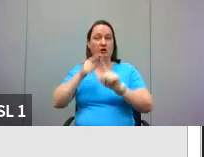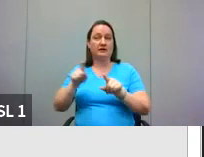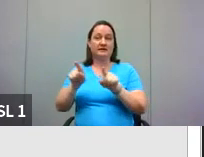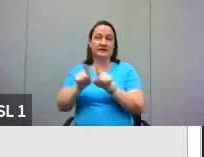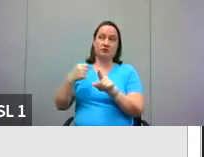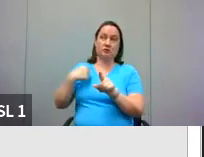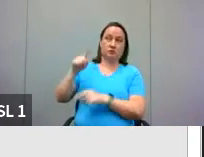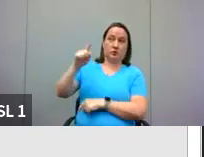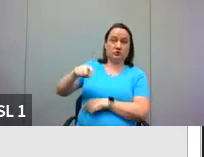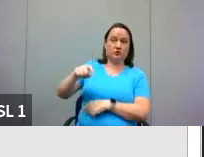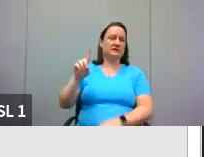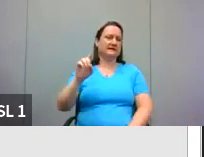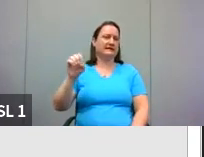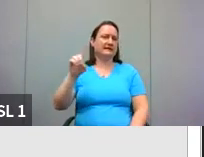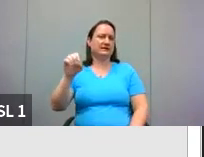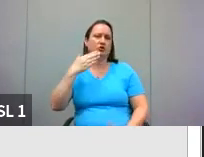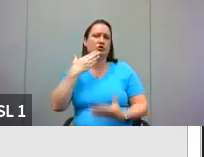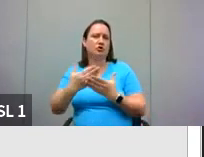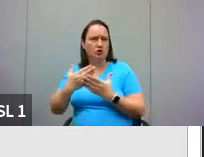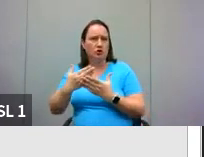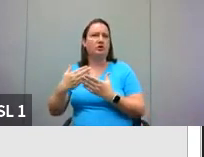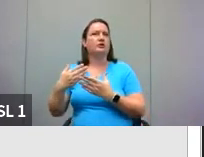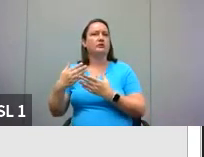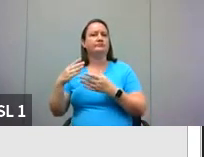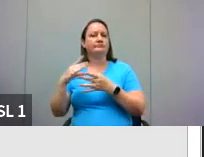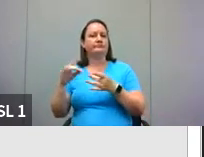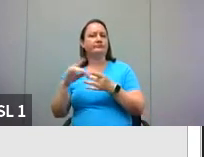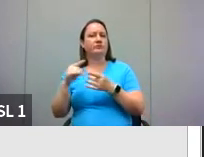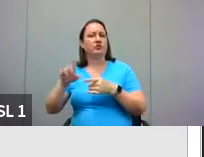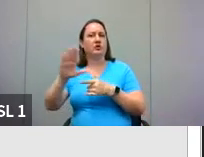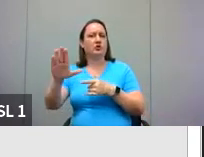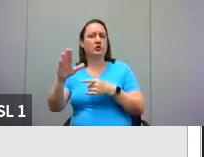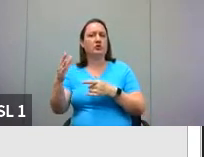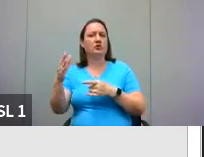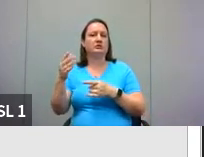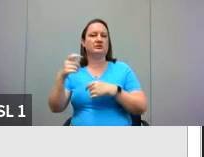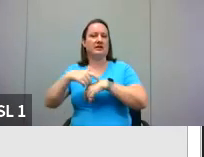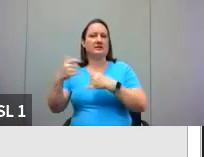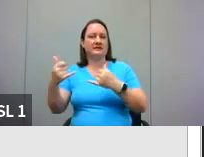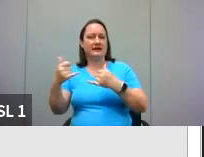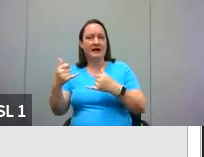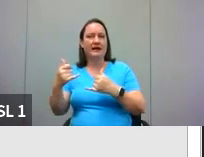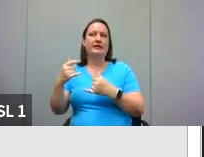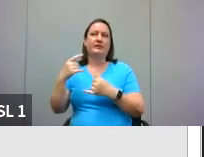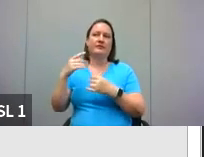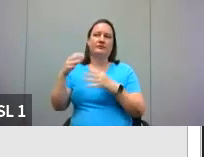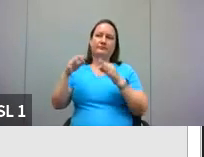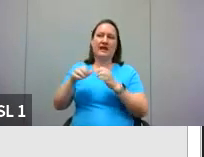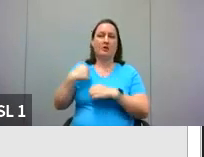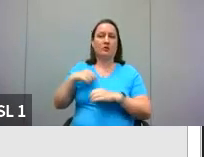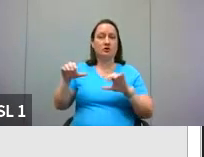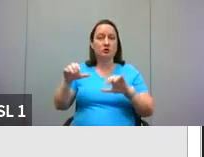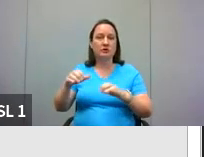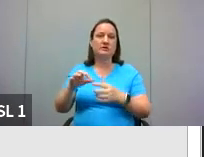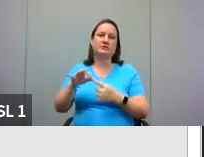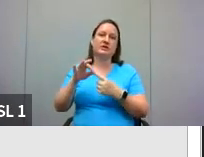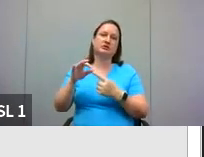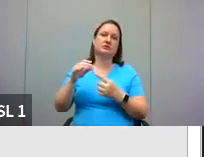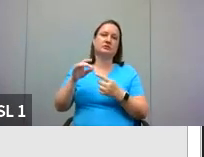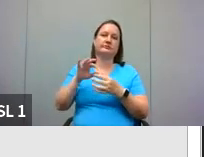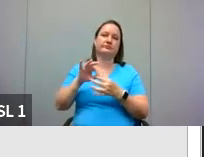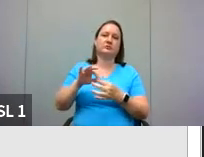Dee gave a really good overview in her comments to you today about how we were doing, especially with the wages at second